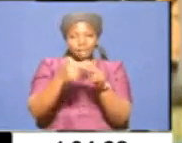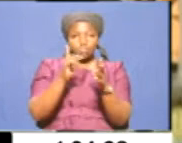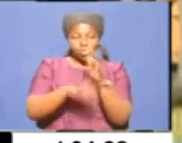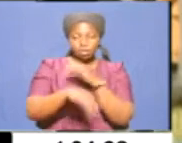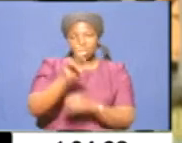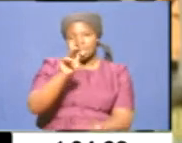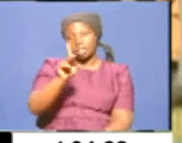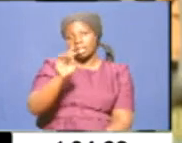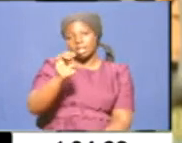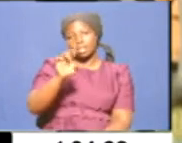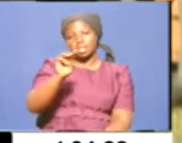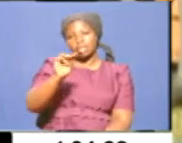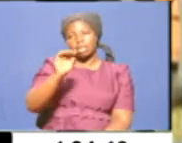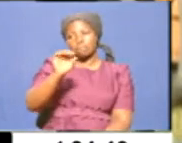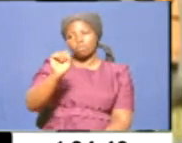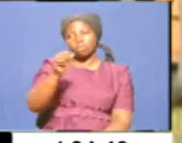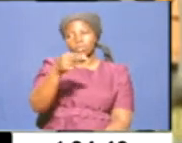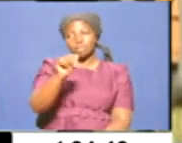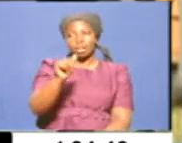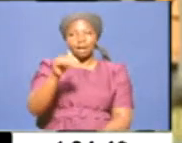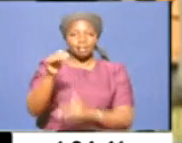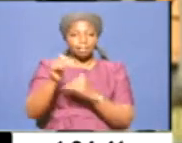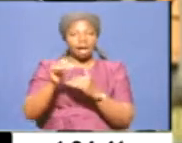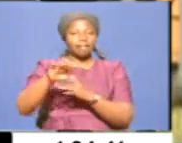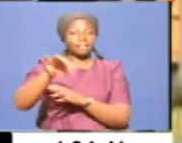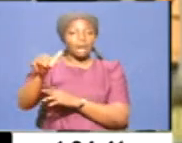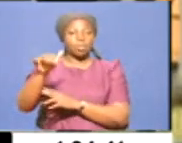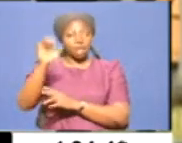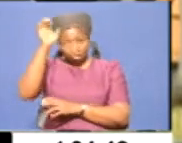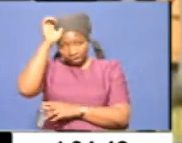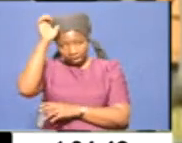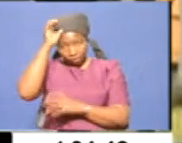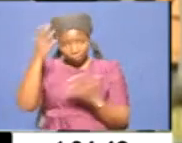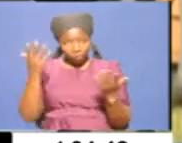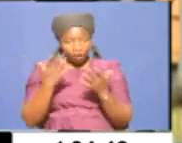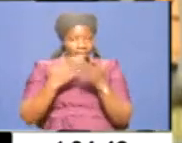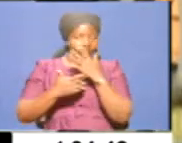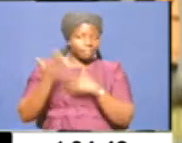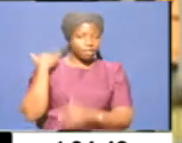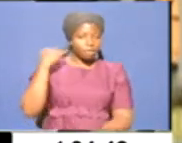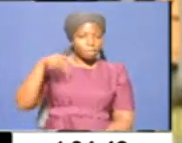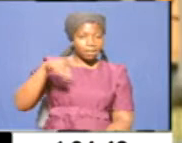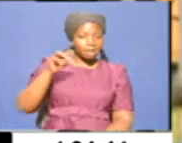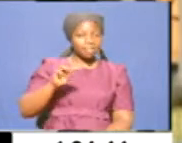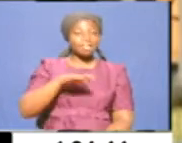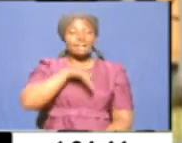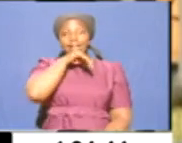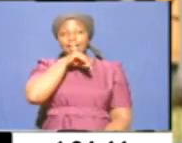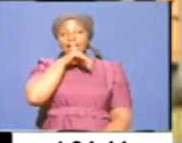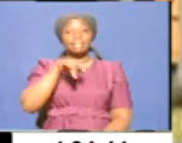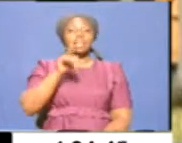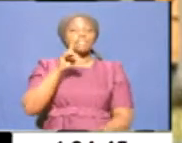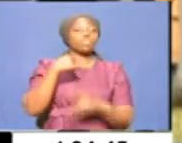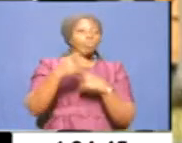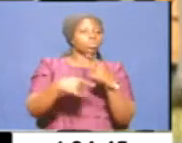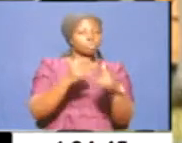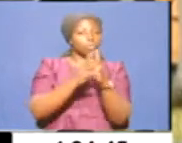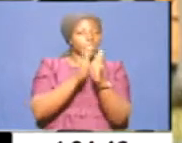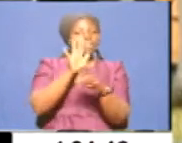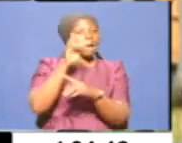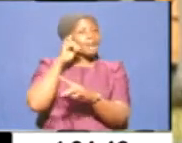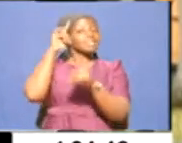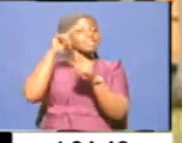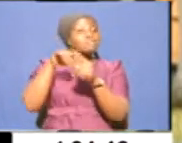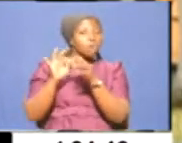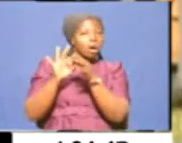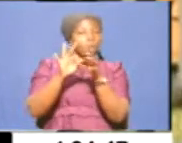of Eldoret town, where the former Prime Minister Raila Amolo Odinga is actually holding his Azimio la Umoja campaign.